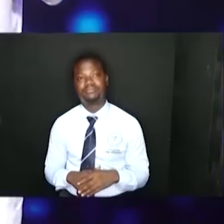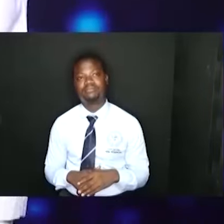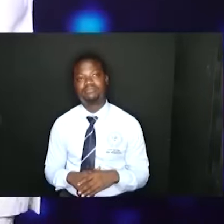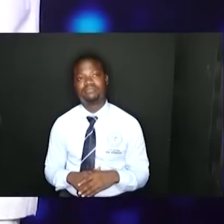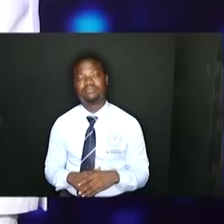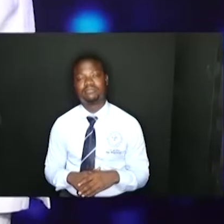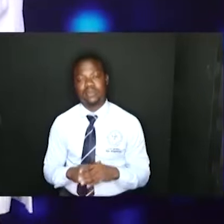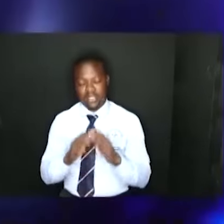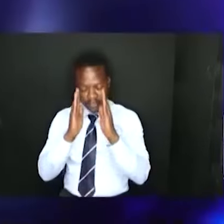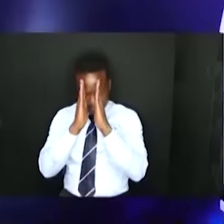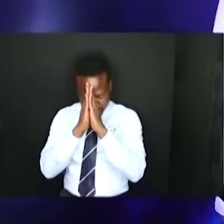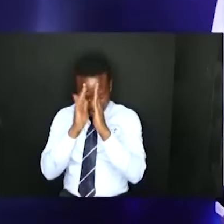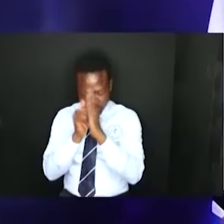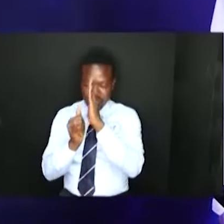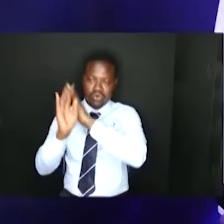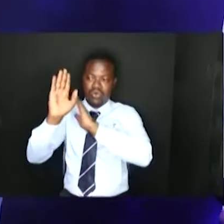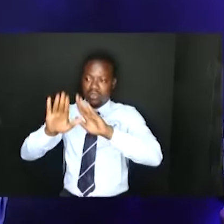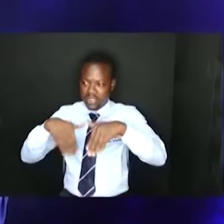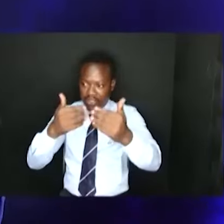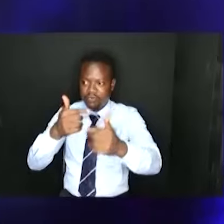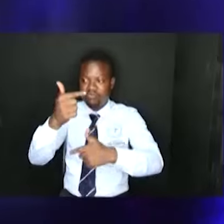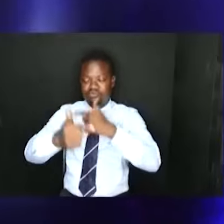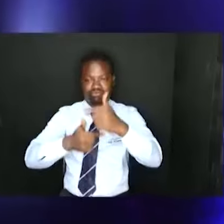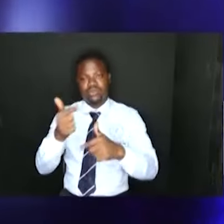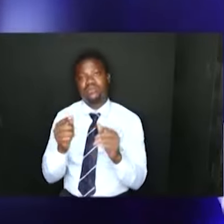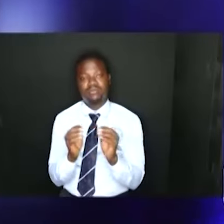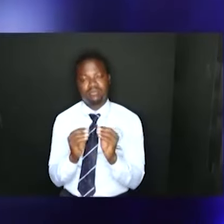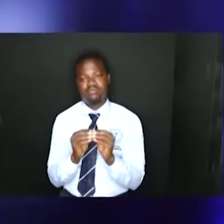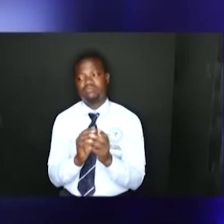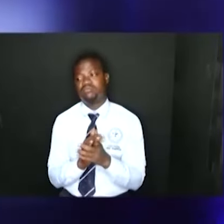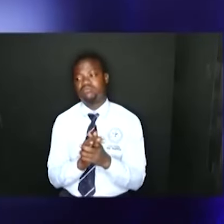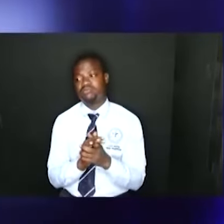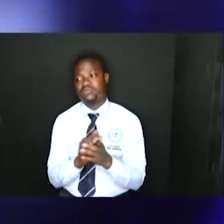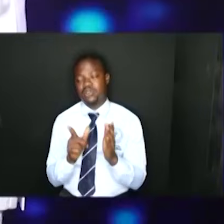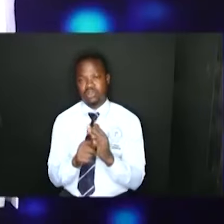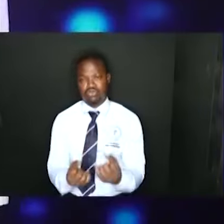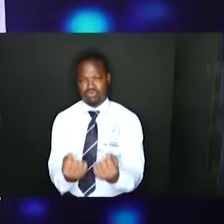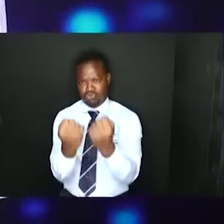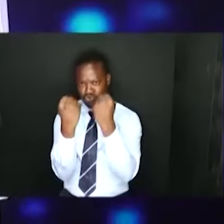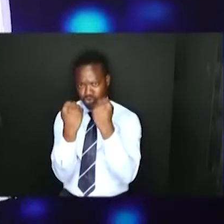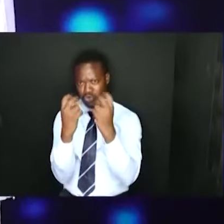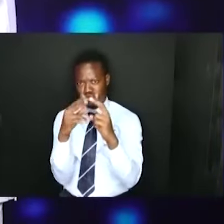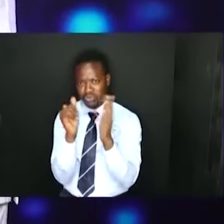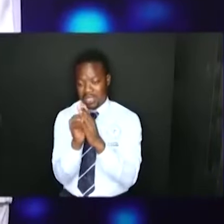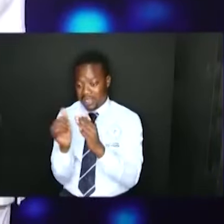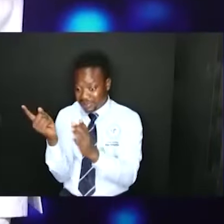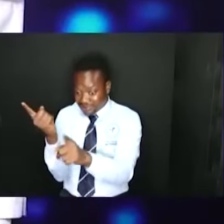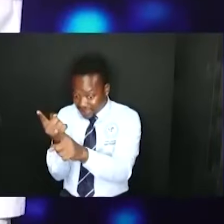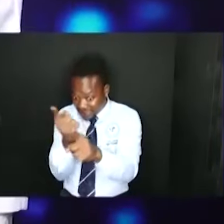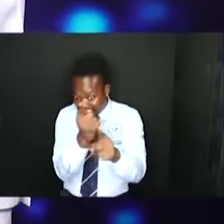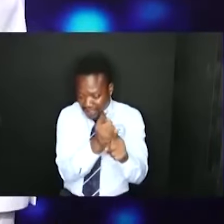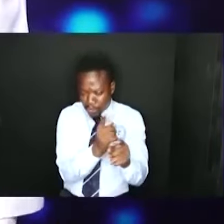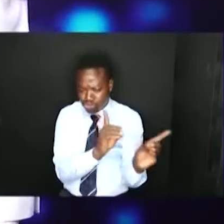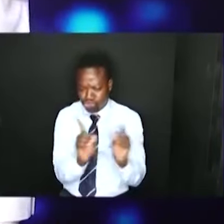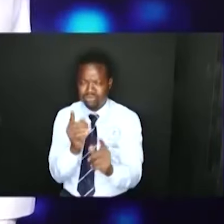Lord. I pray that God will grant us grace and strength to be able to do